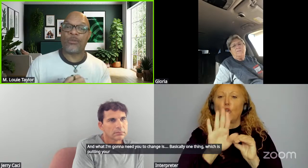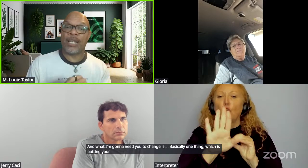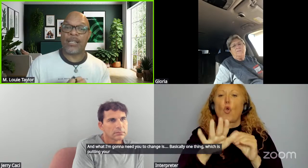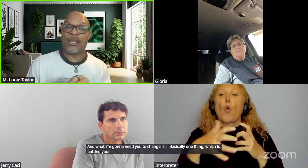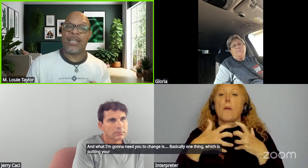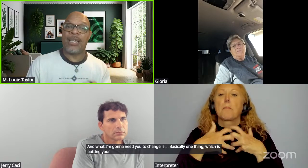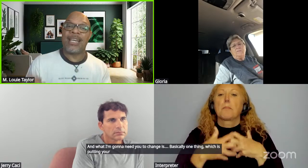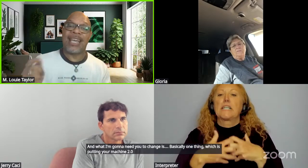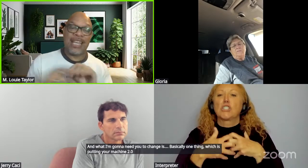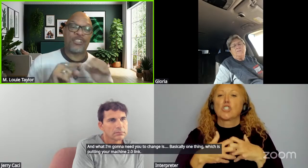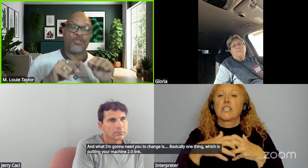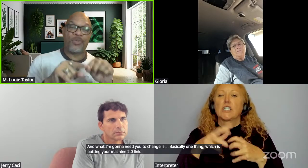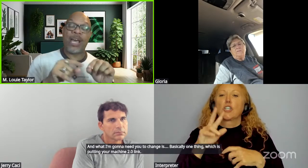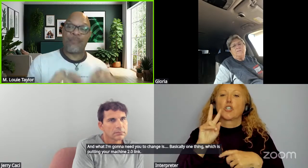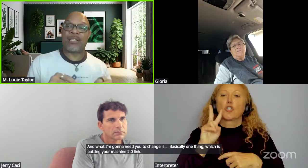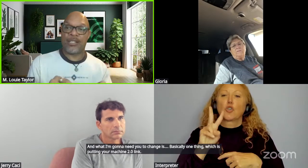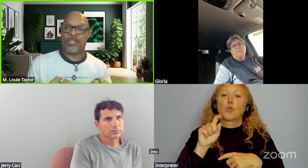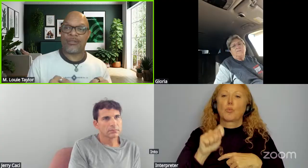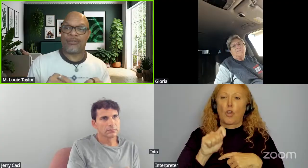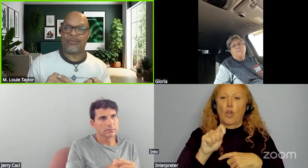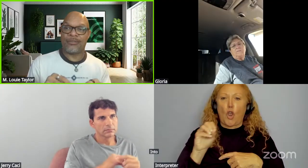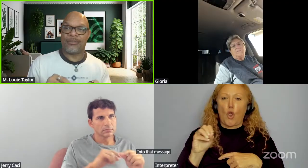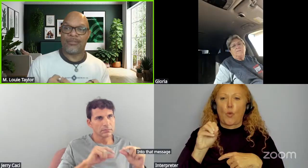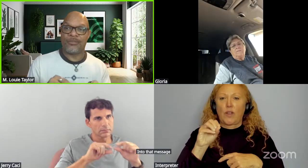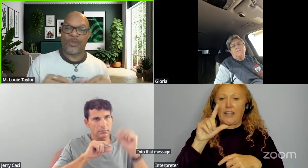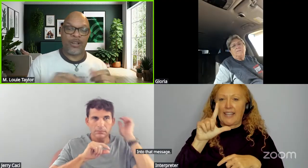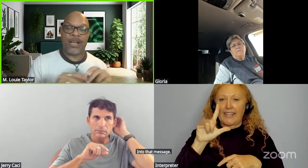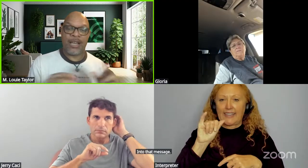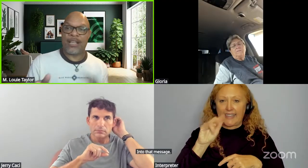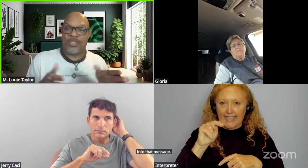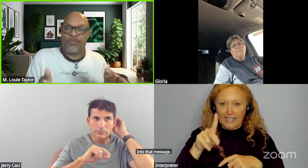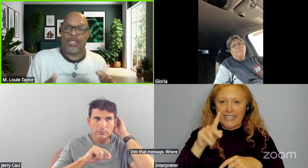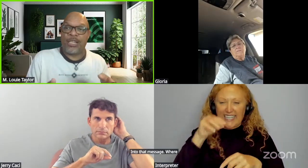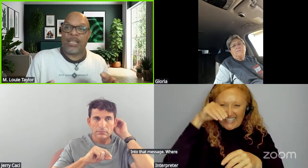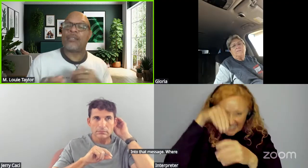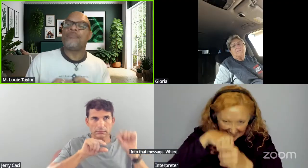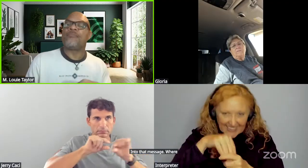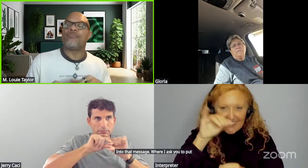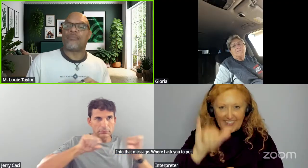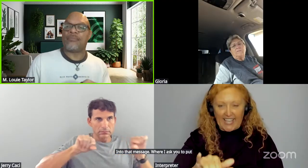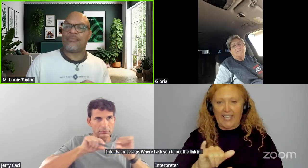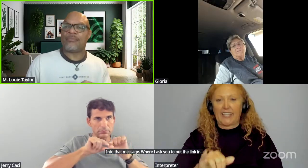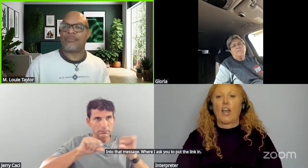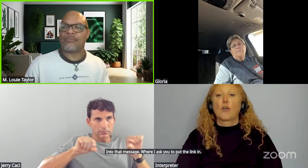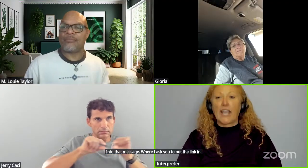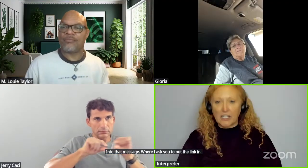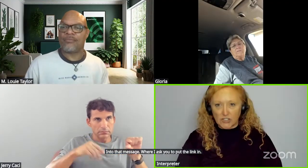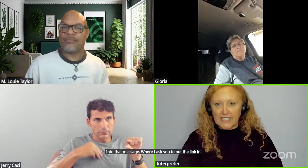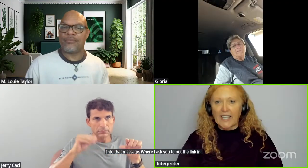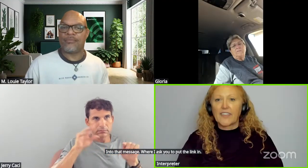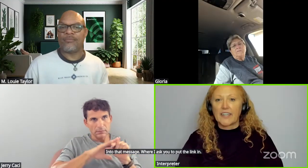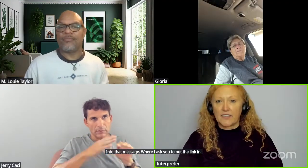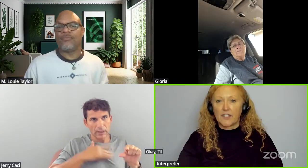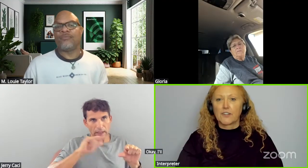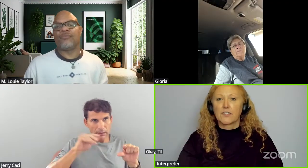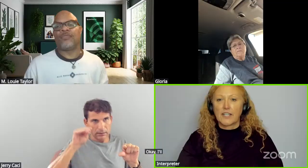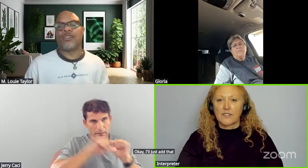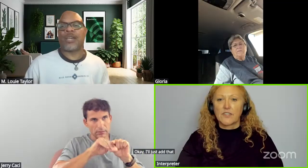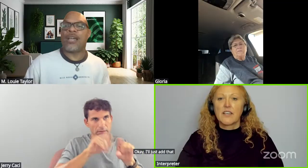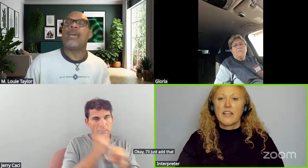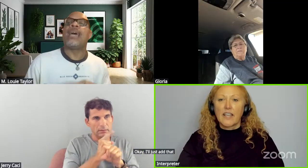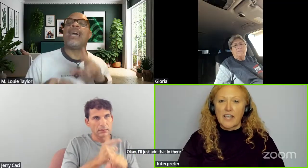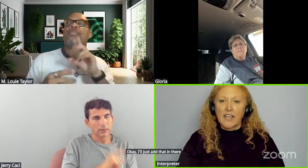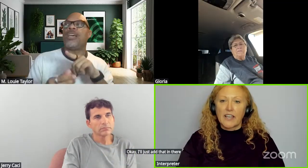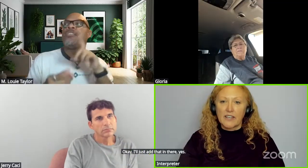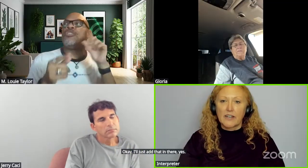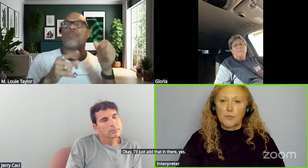2.0 link into that message where I ask you to put the link in. Okay, I'll just add that in there. Yes.